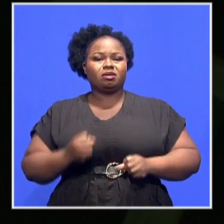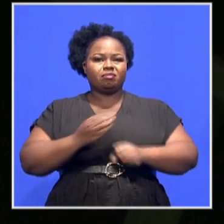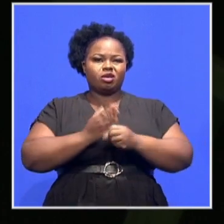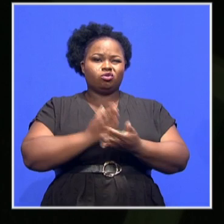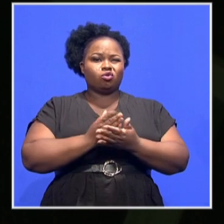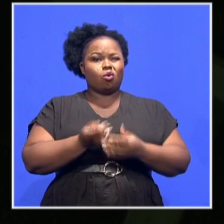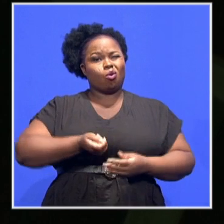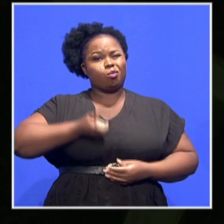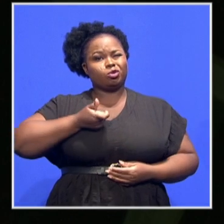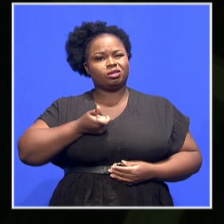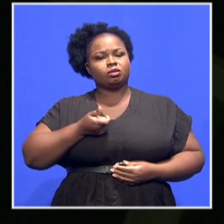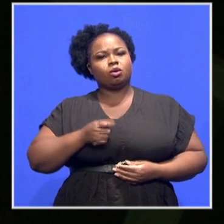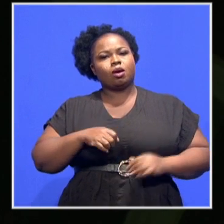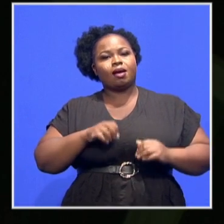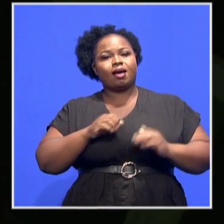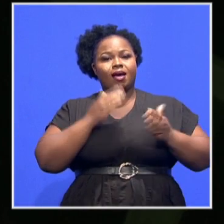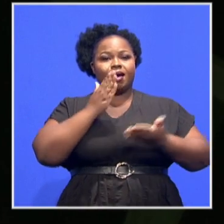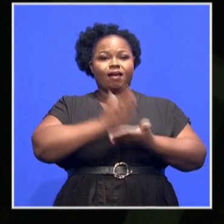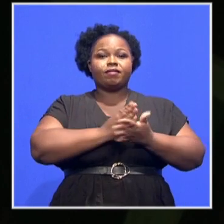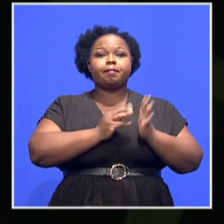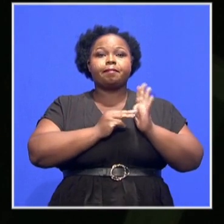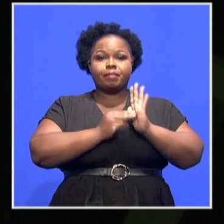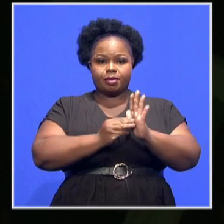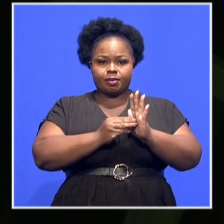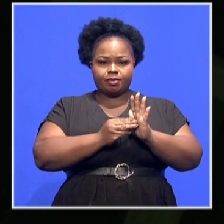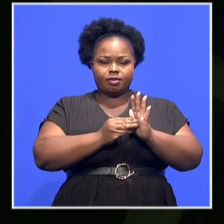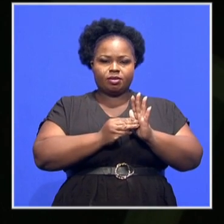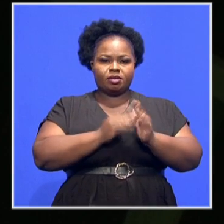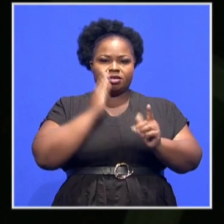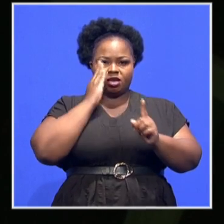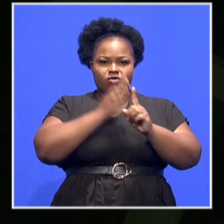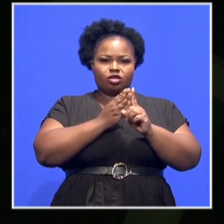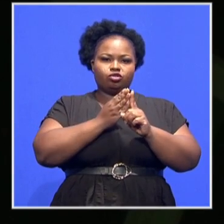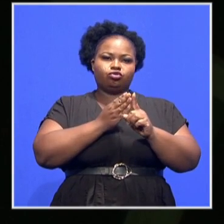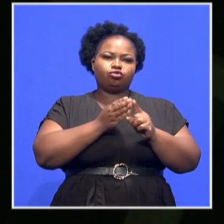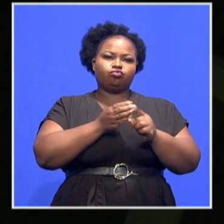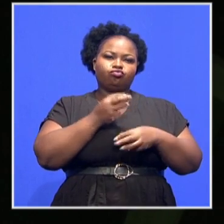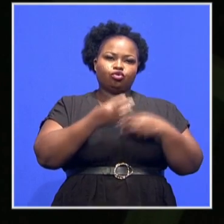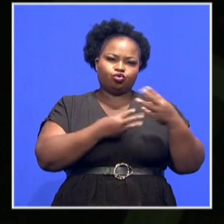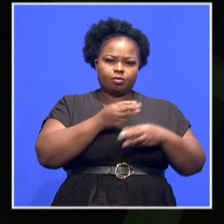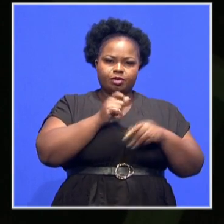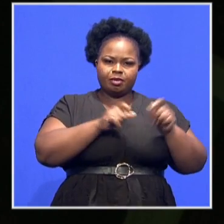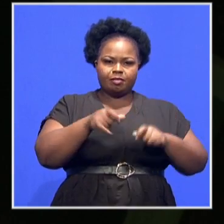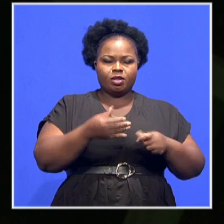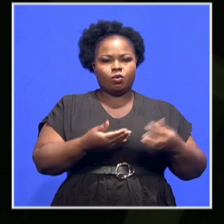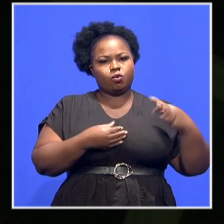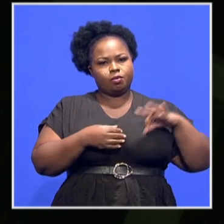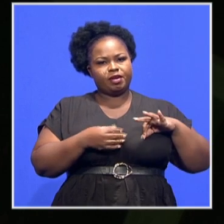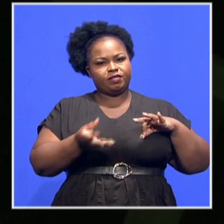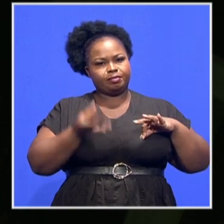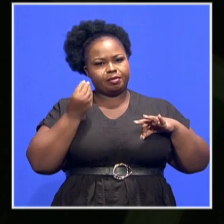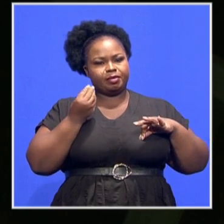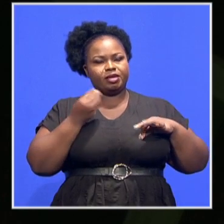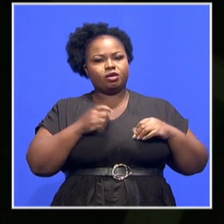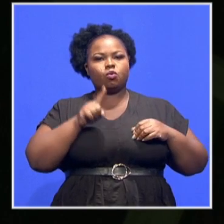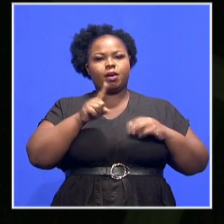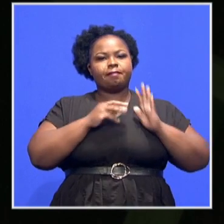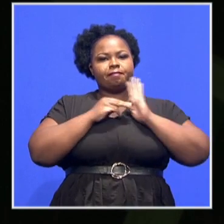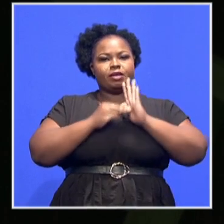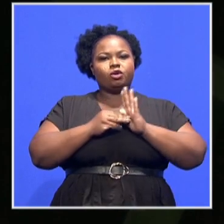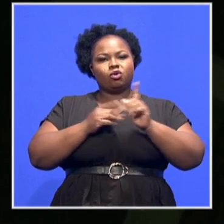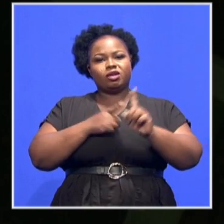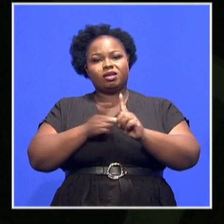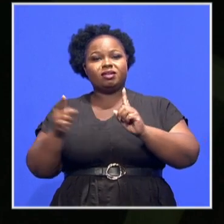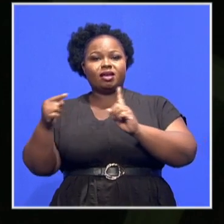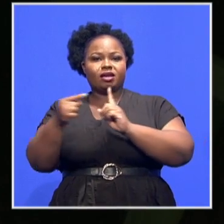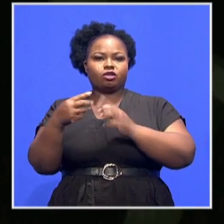500,000 direct jobs and close on to 1 million indirect jobs.